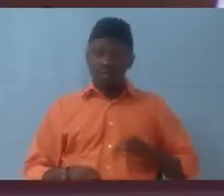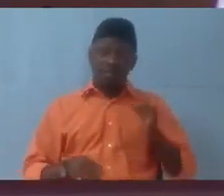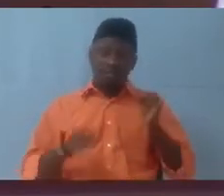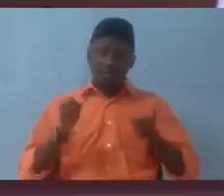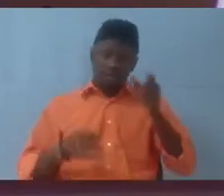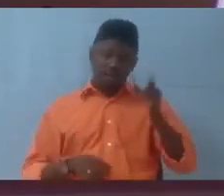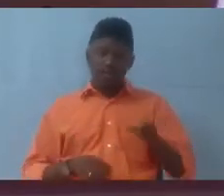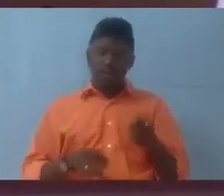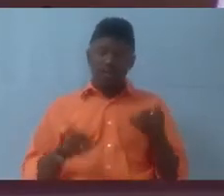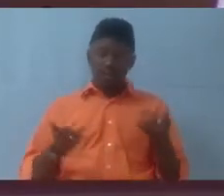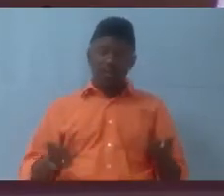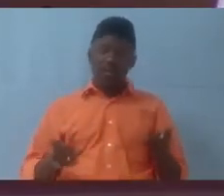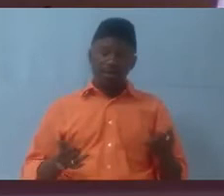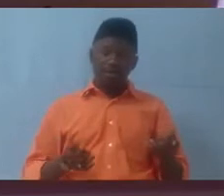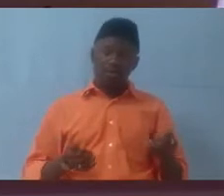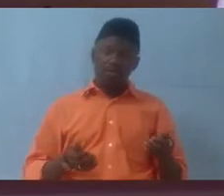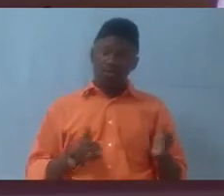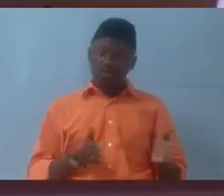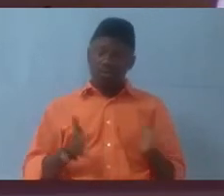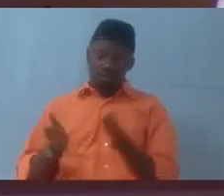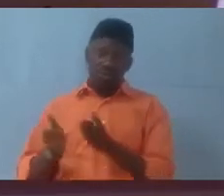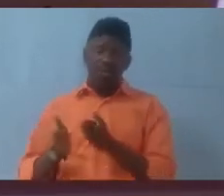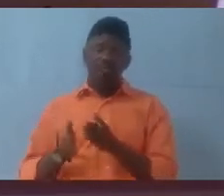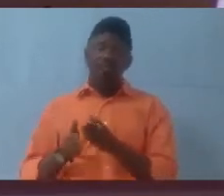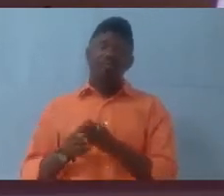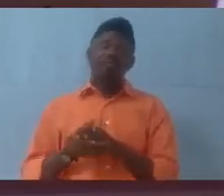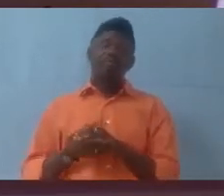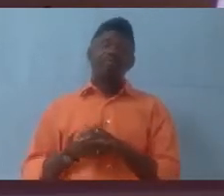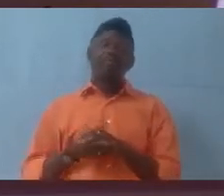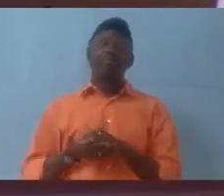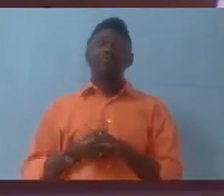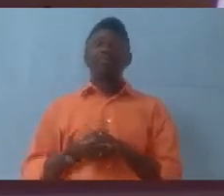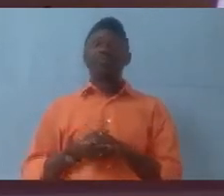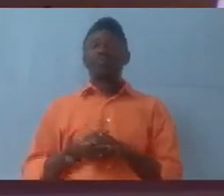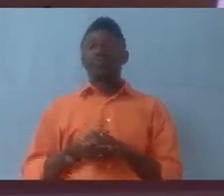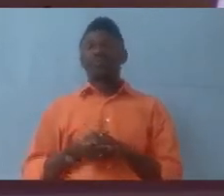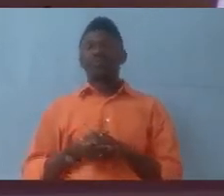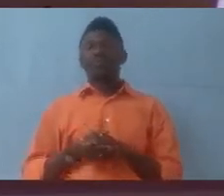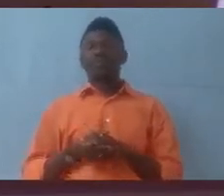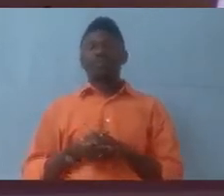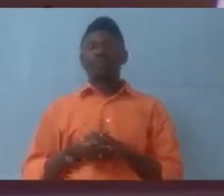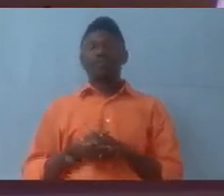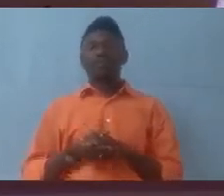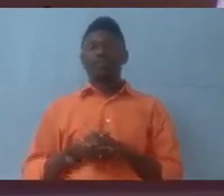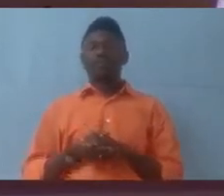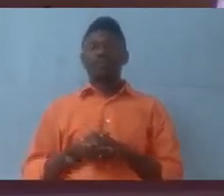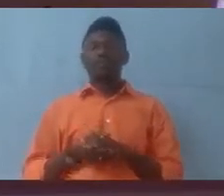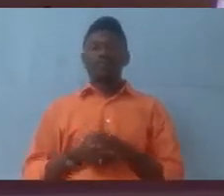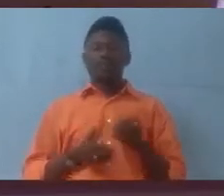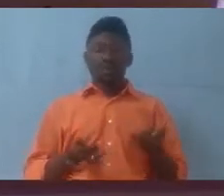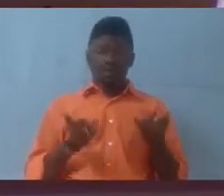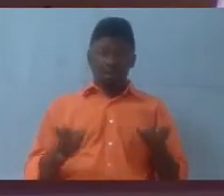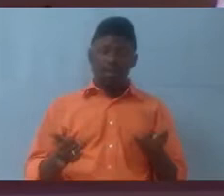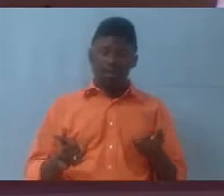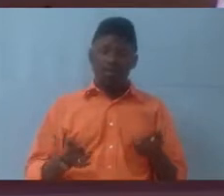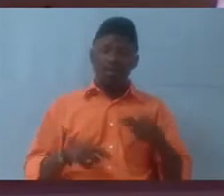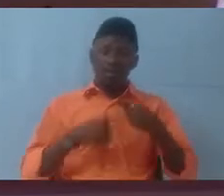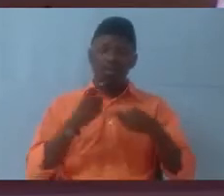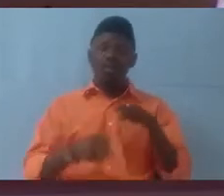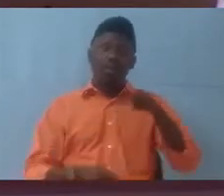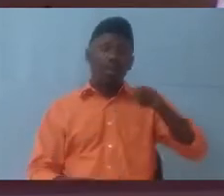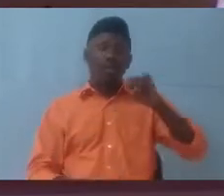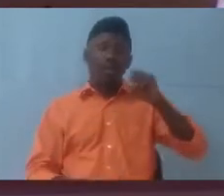ci li nga xamne modi ci chief justice limo duggal gemeñam ci atté bi. The NIA interfering